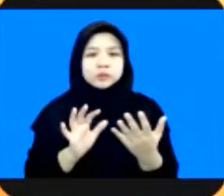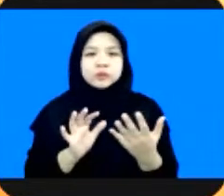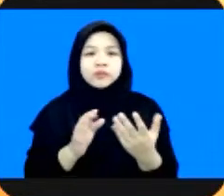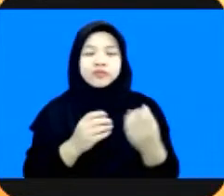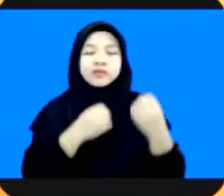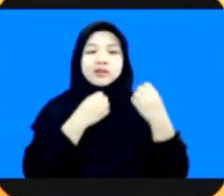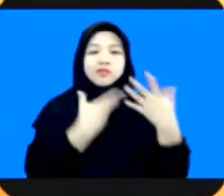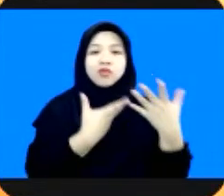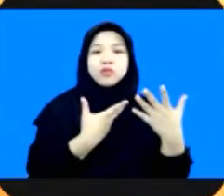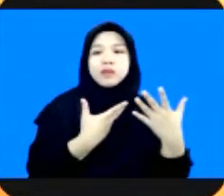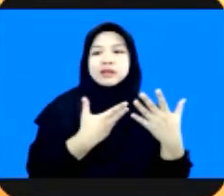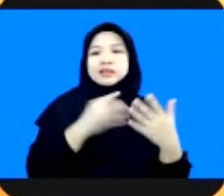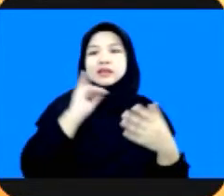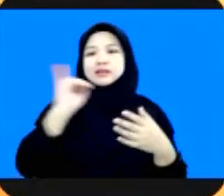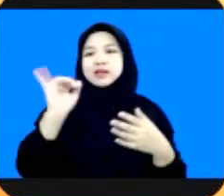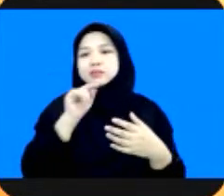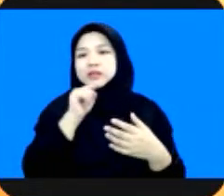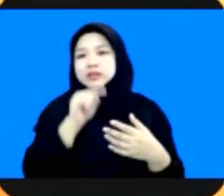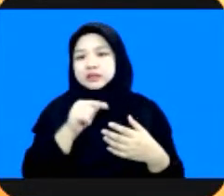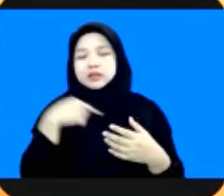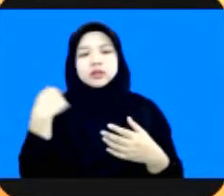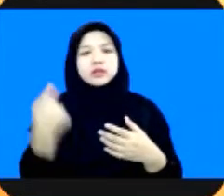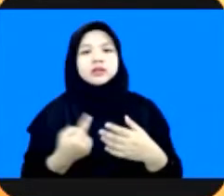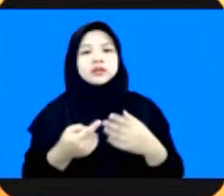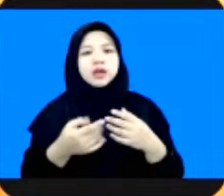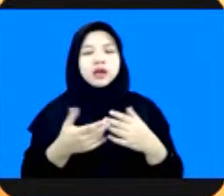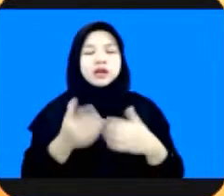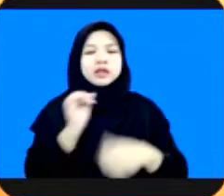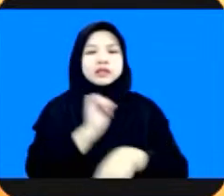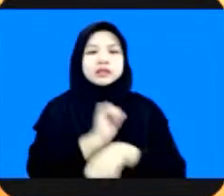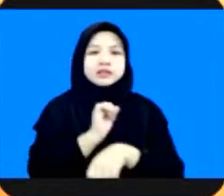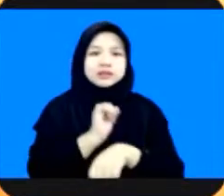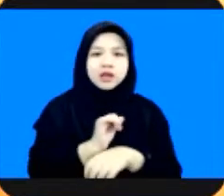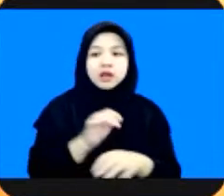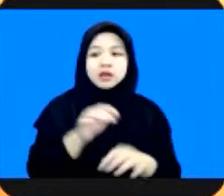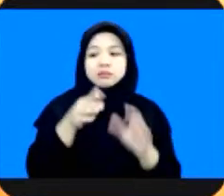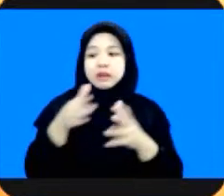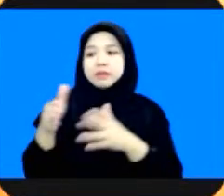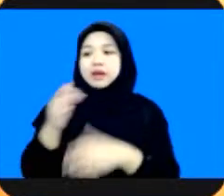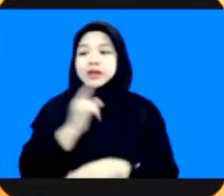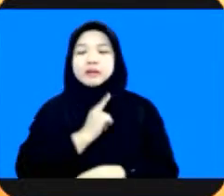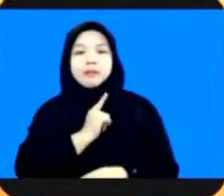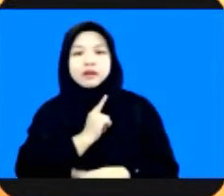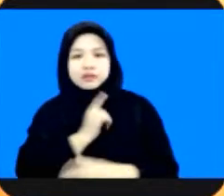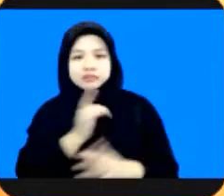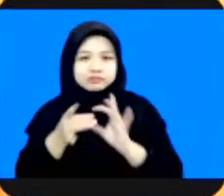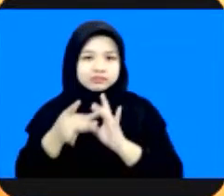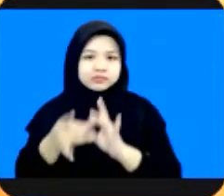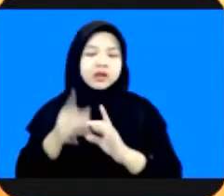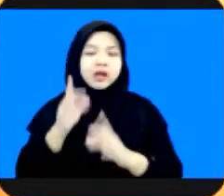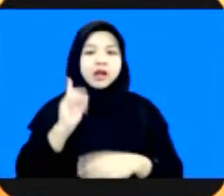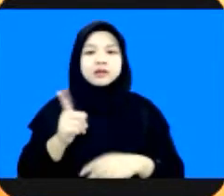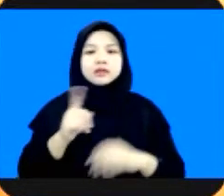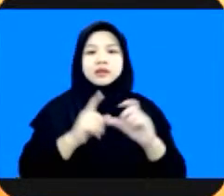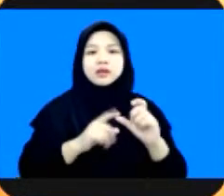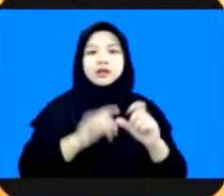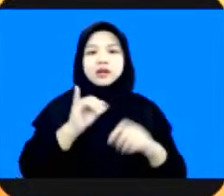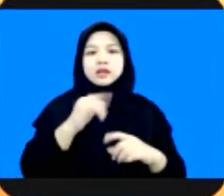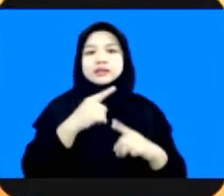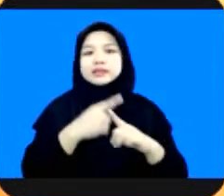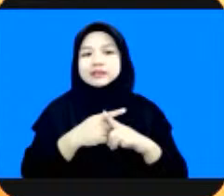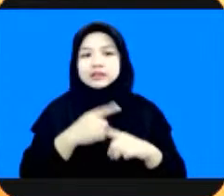with independent third-party fact checkers. So in Indonesia, by the way, we have 6 fact-checking partners. And so